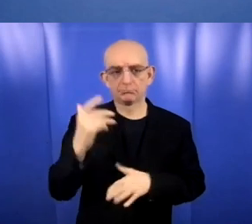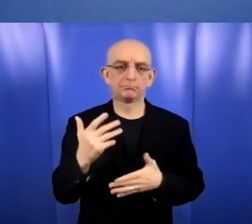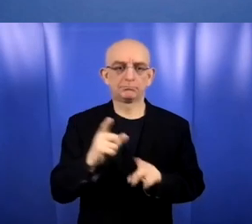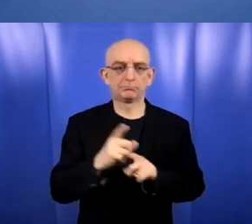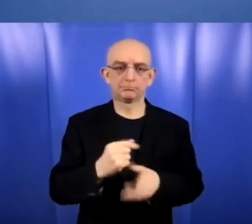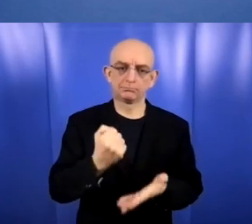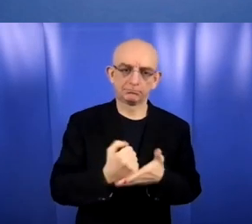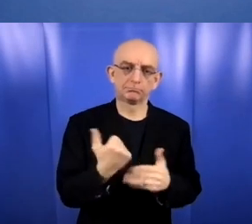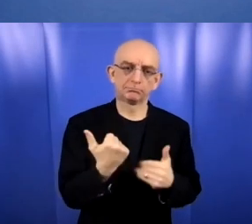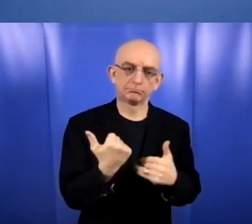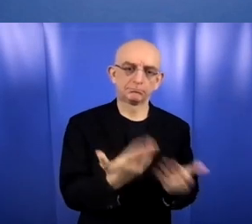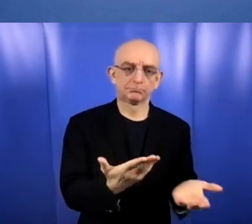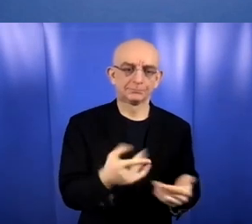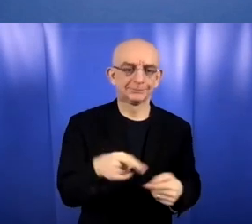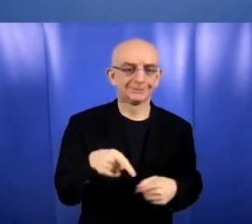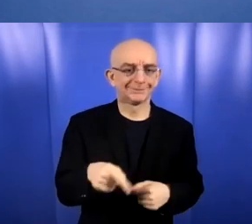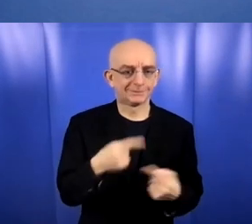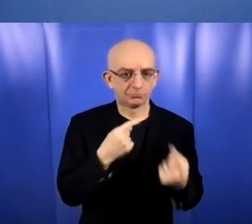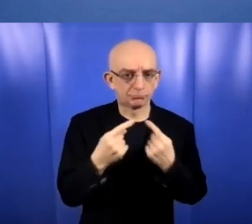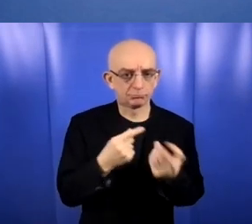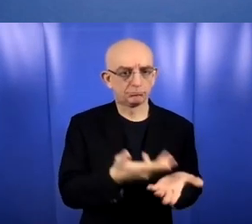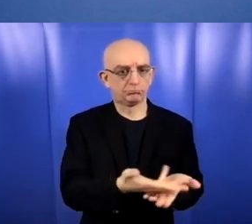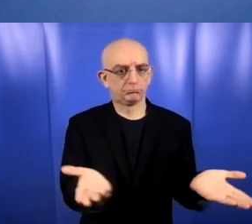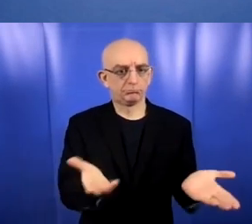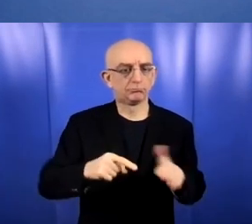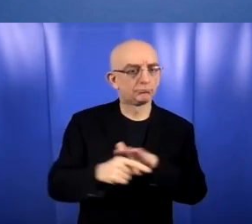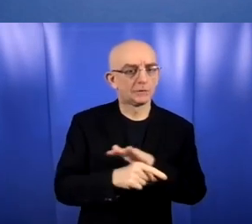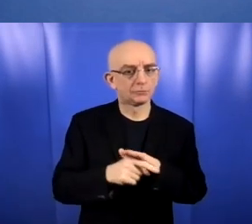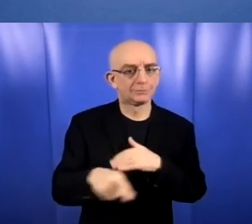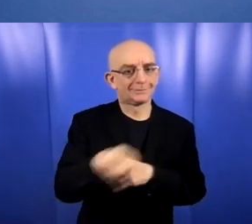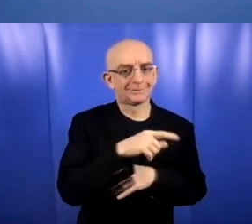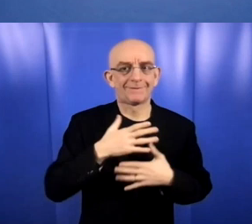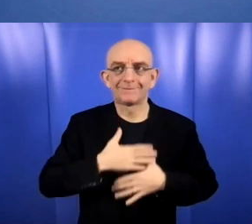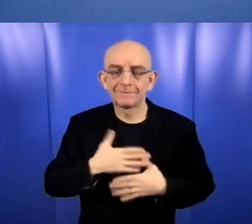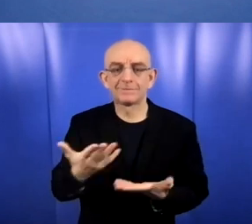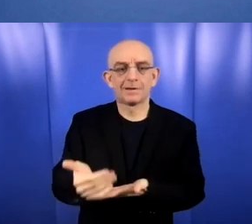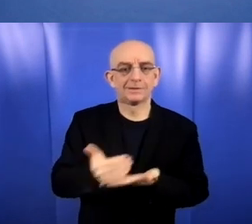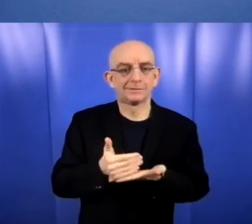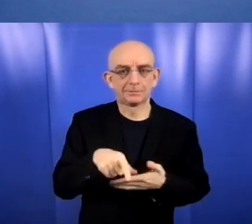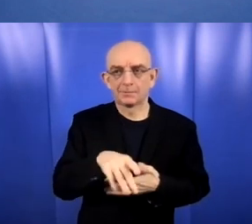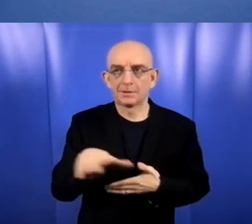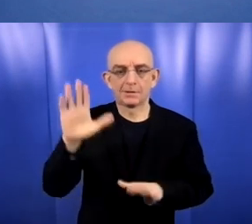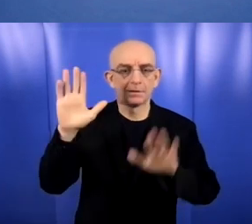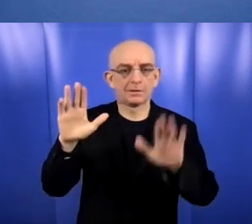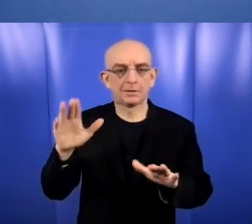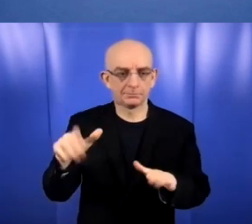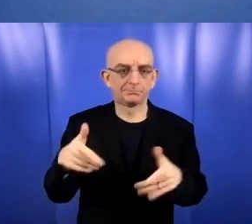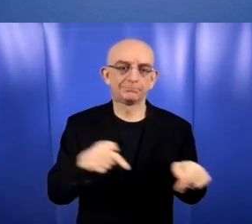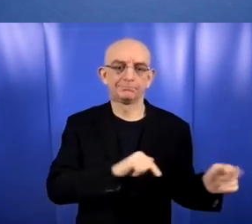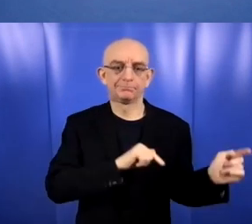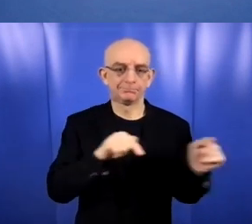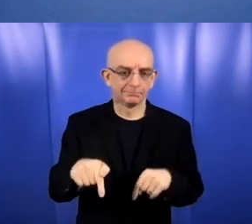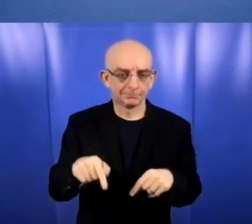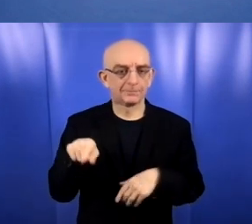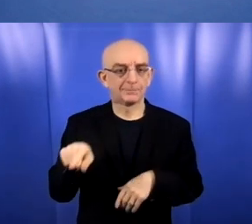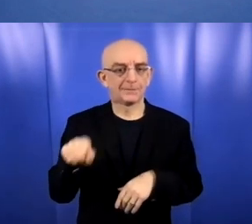examples that were shared of Mexico, where asylum seekers are permitted to work while they are waiting for their status determination, and indeed the work